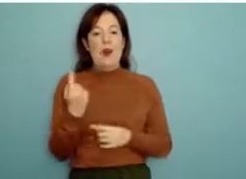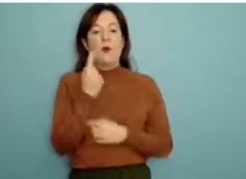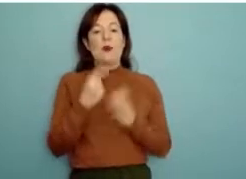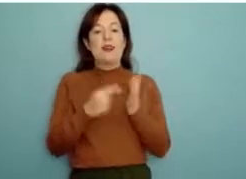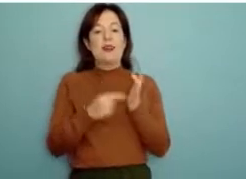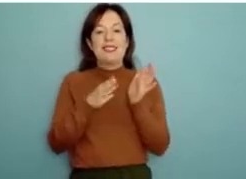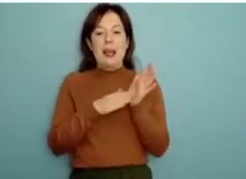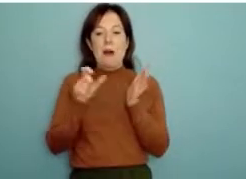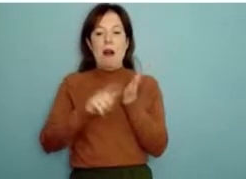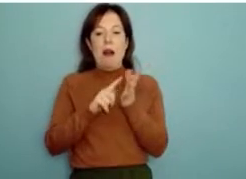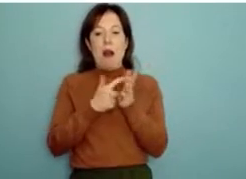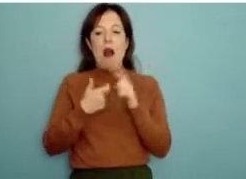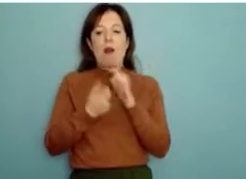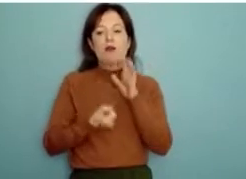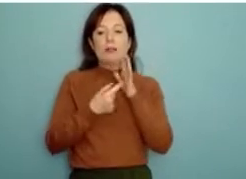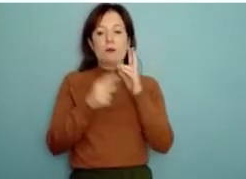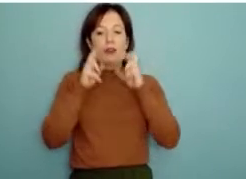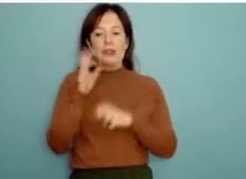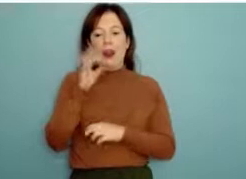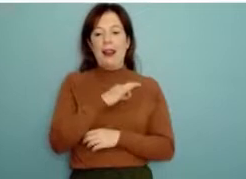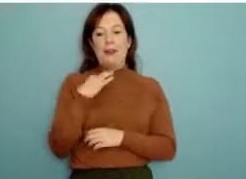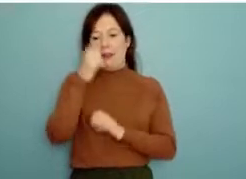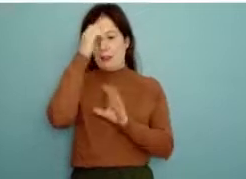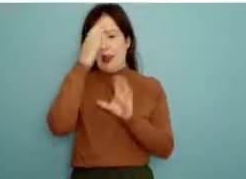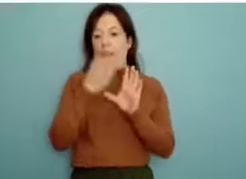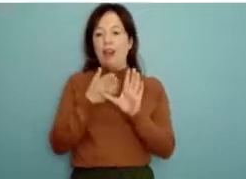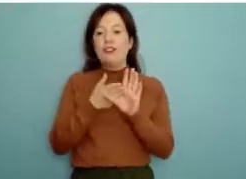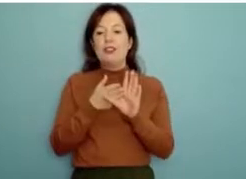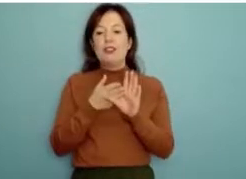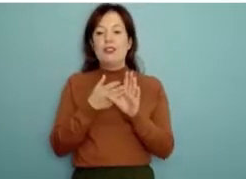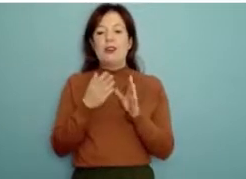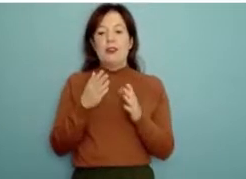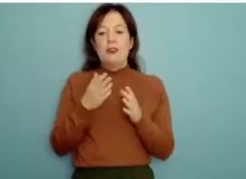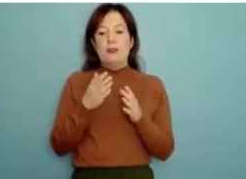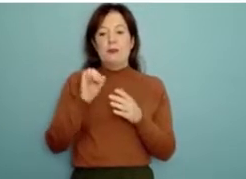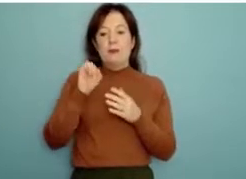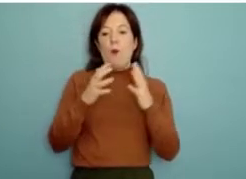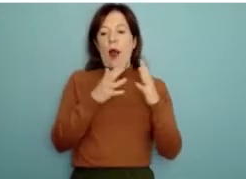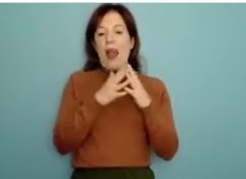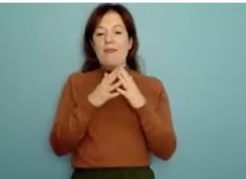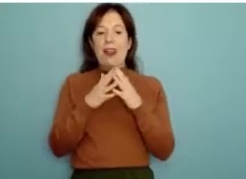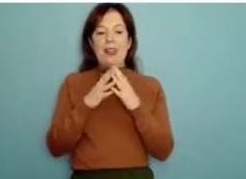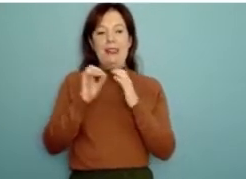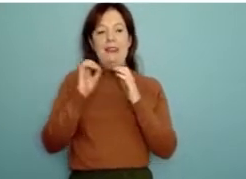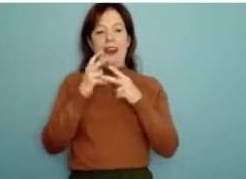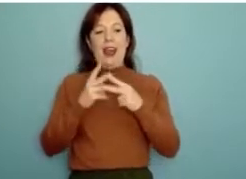principal research clinical psychologist for the Norfolk and Waveney Child, Family and Young People's Care Group. He is an advisor